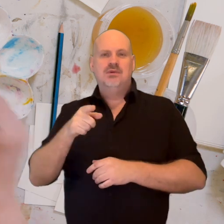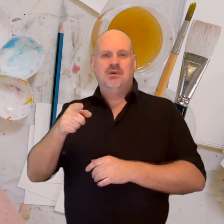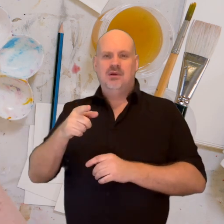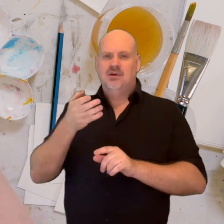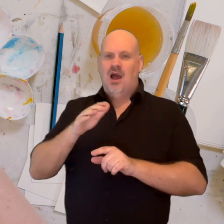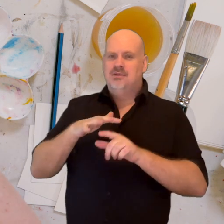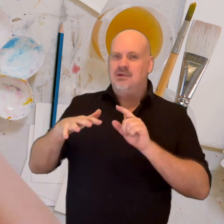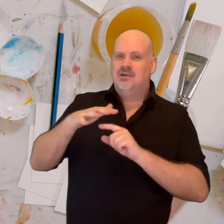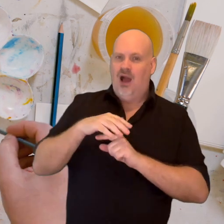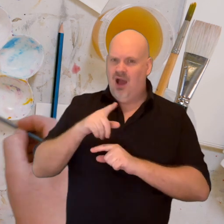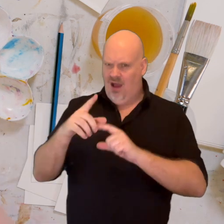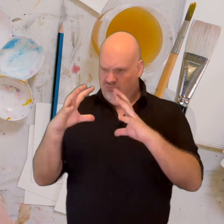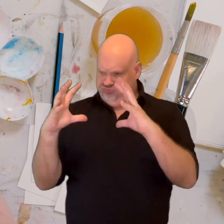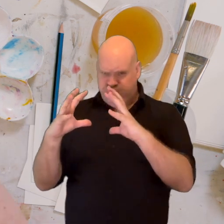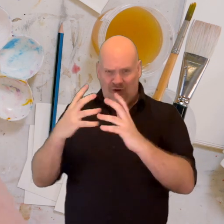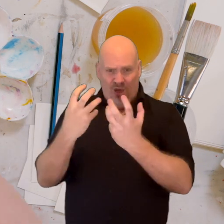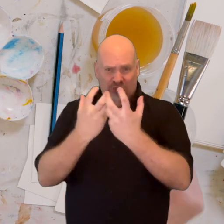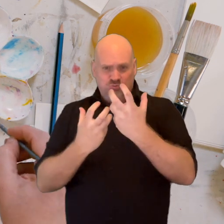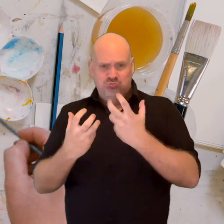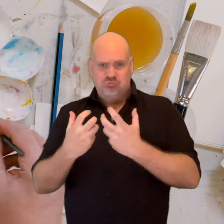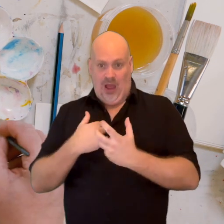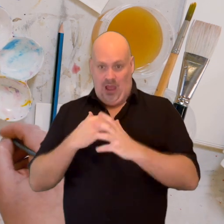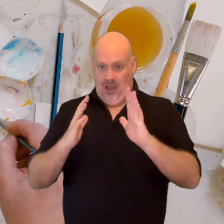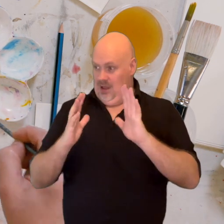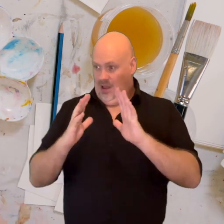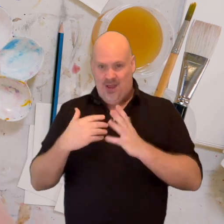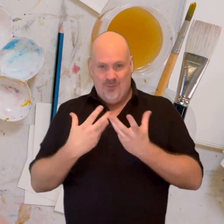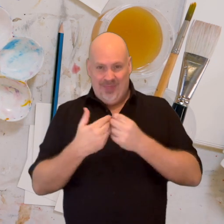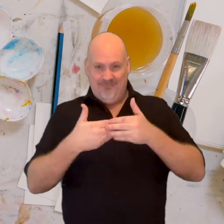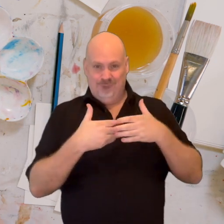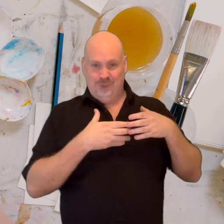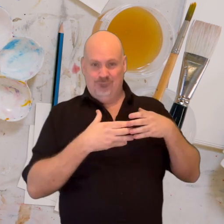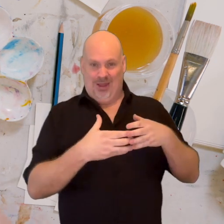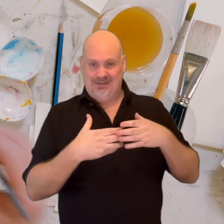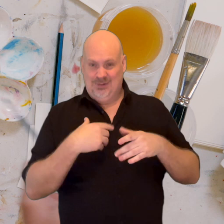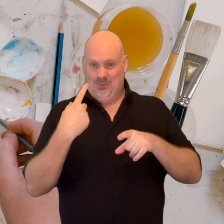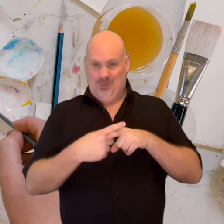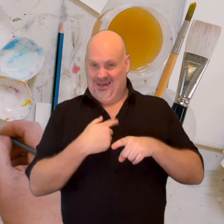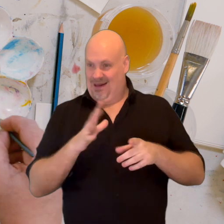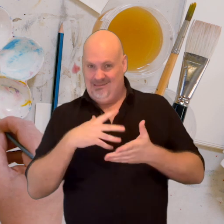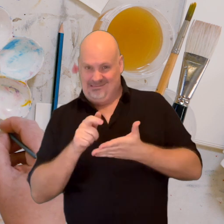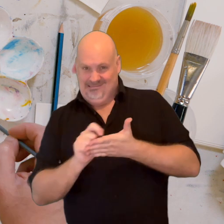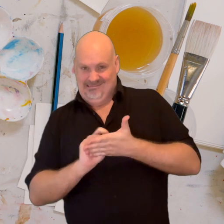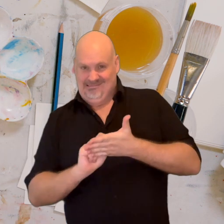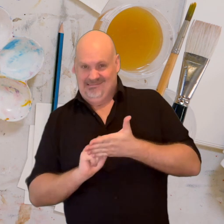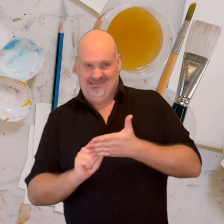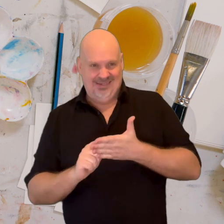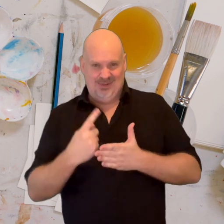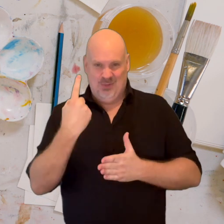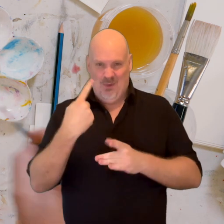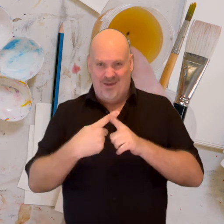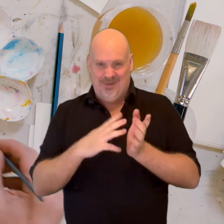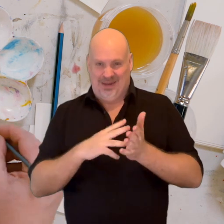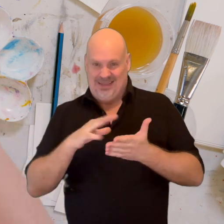clustered together. I had to work very quickly because I was with friends, so I literally did it in about a minute and a